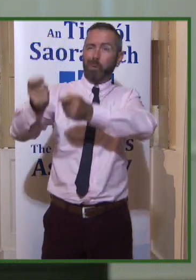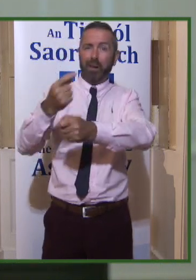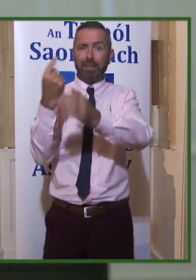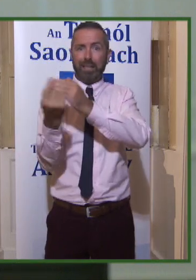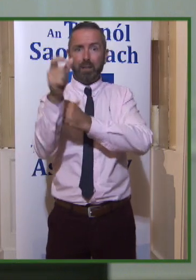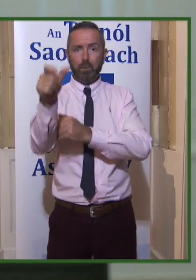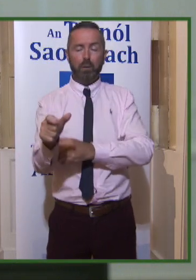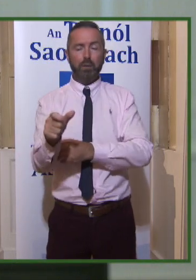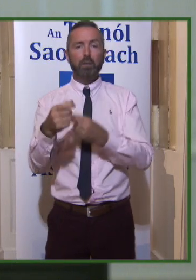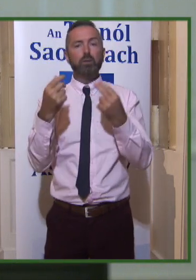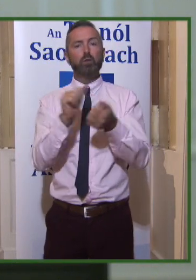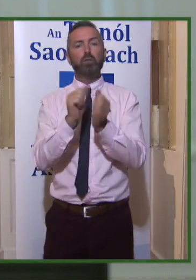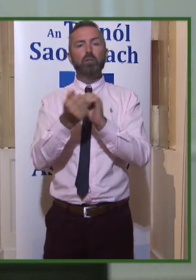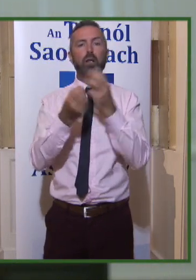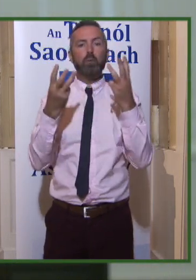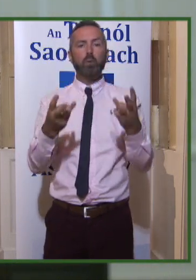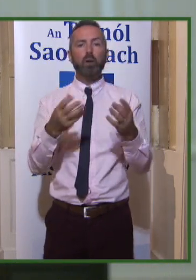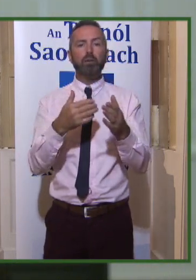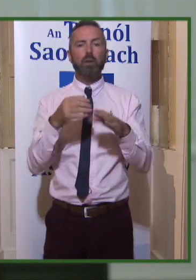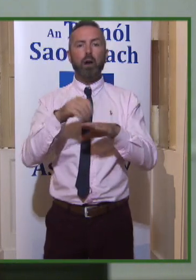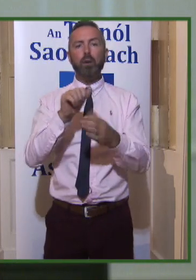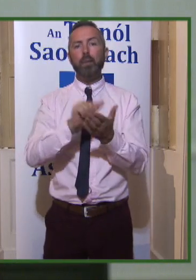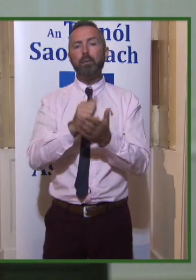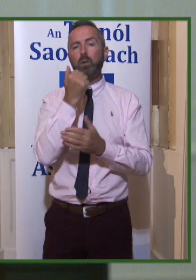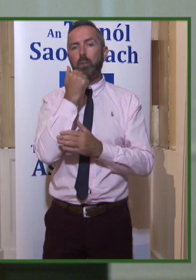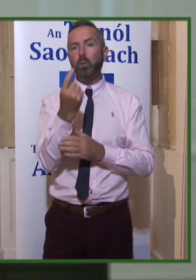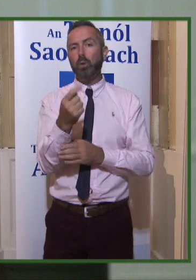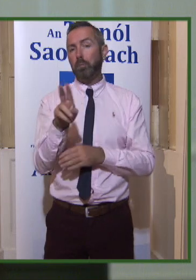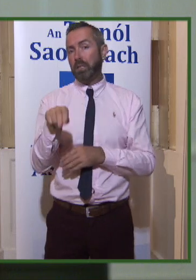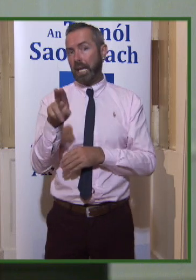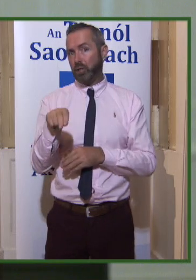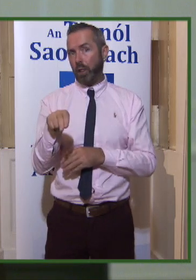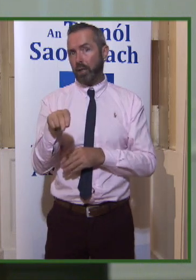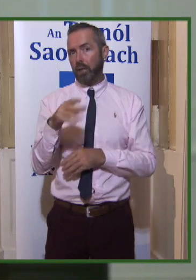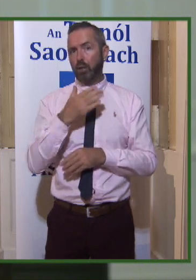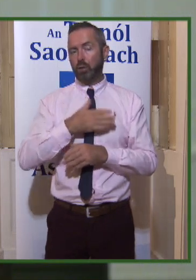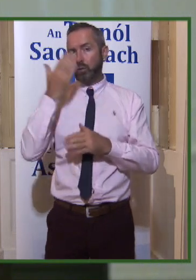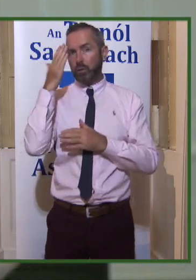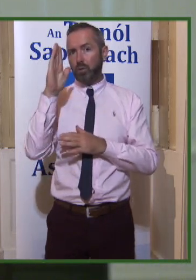the changes we were looking at was potentially on ballot paper 1 to reflect that